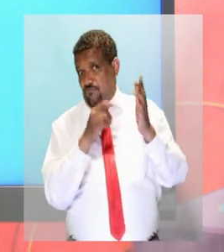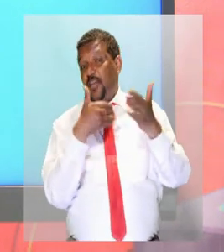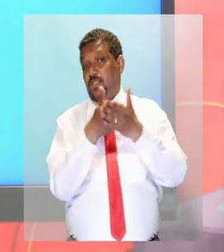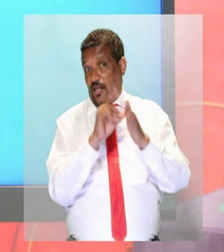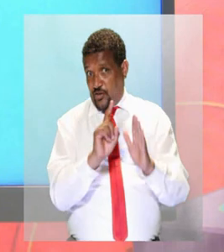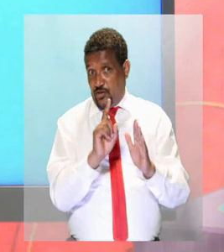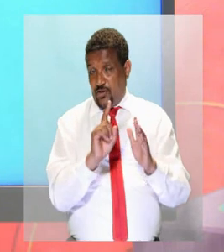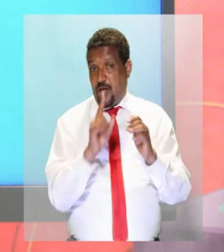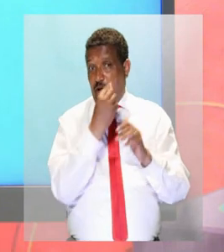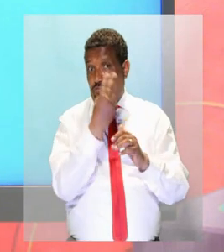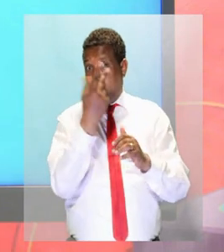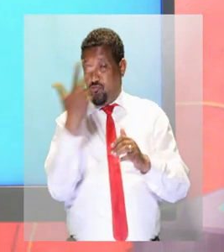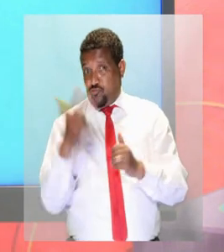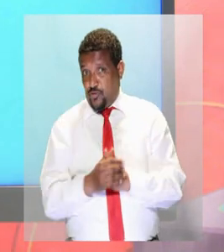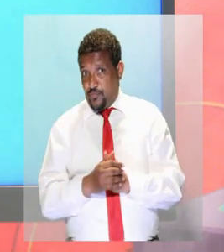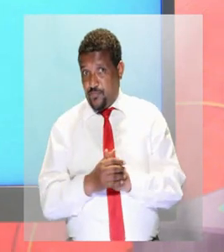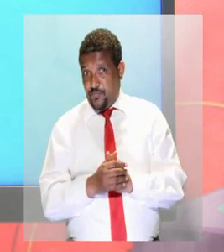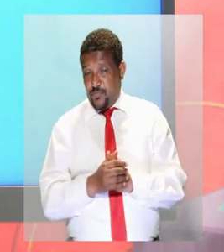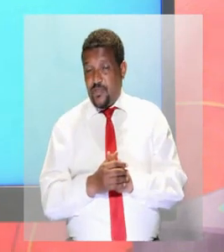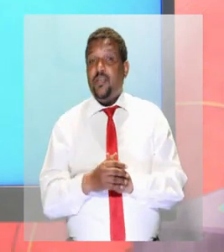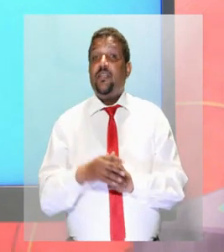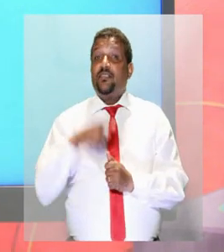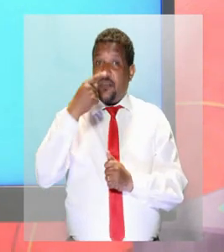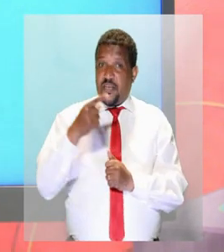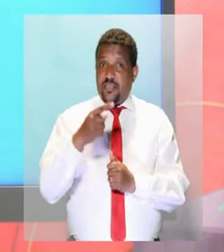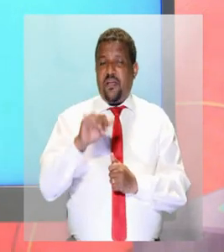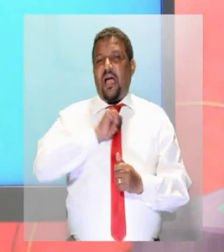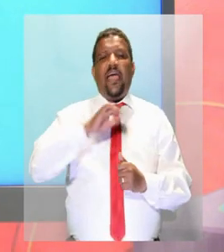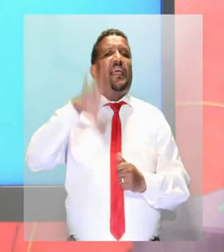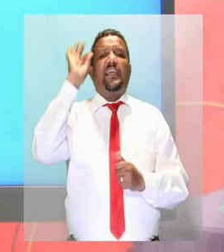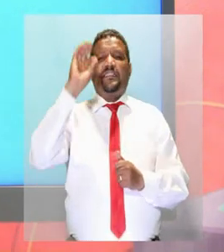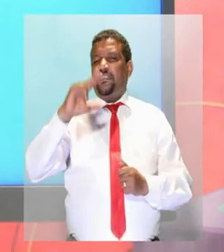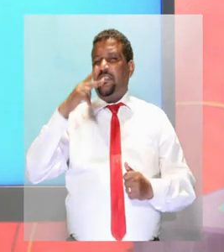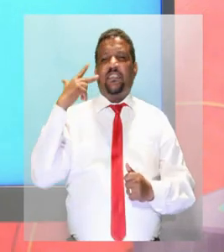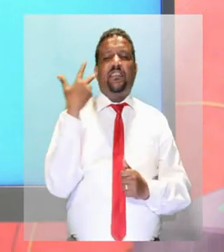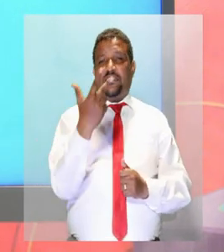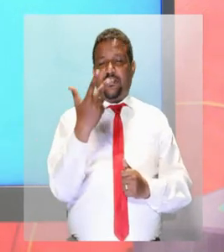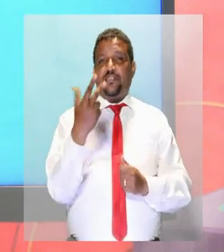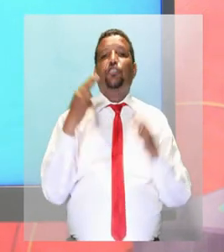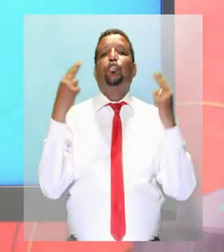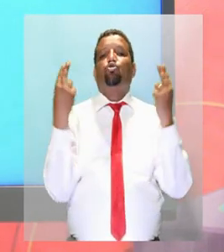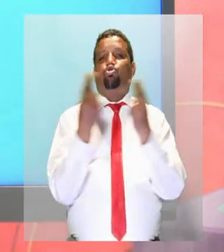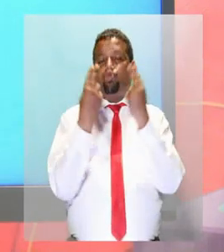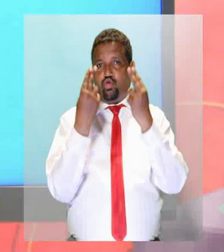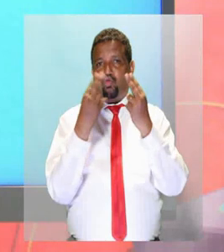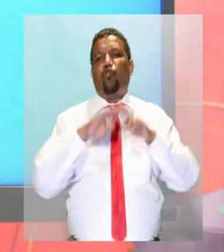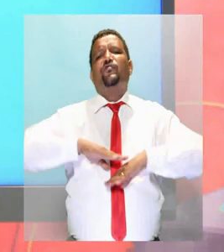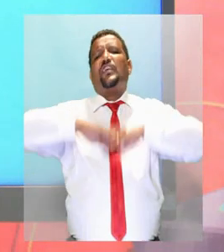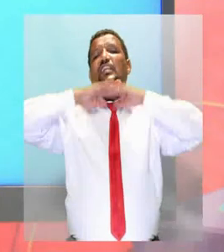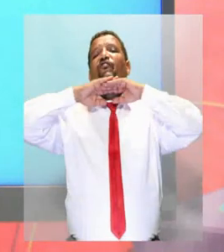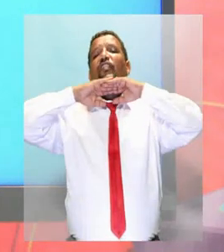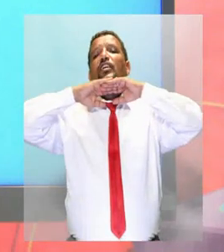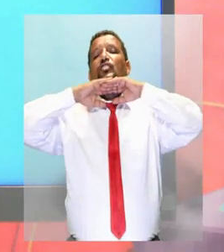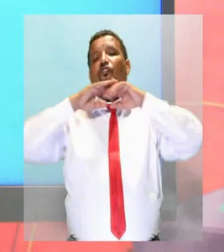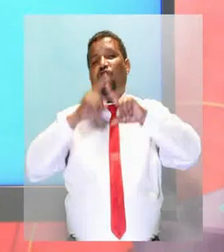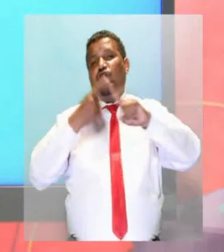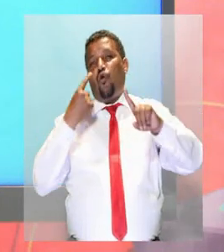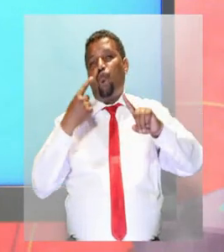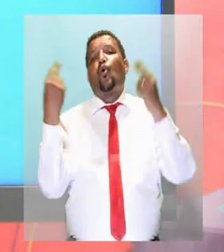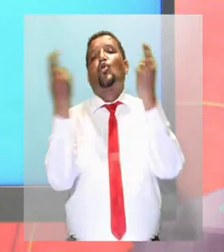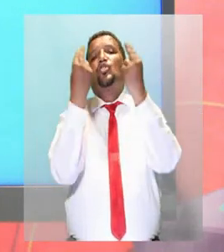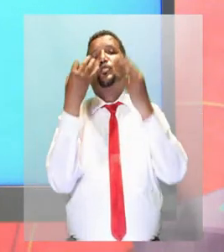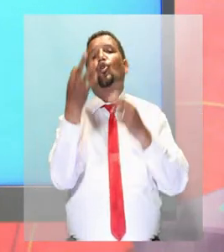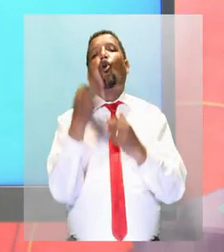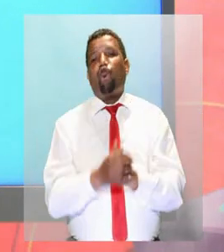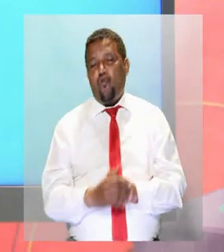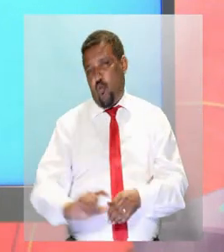services. So it's possible to say, I get 3 utils of satisfaction from consumption